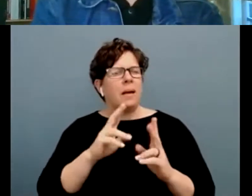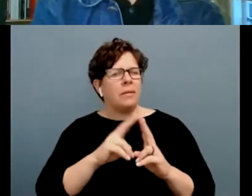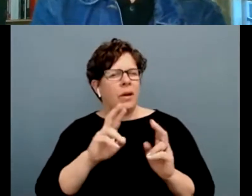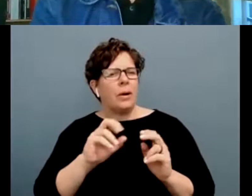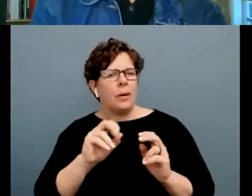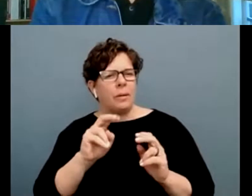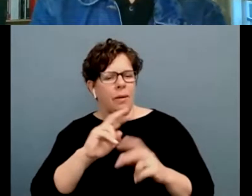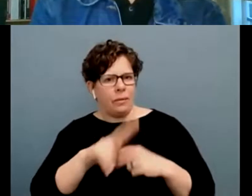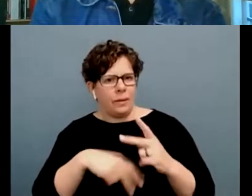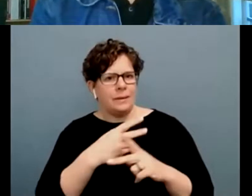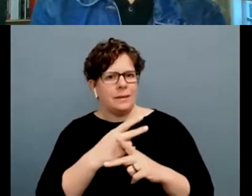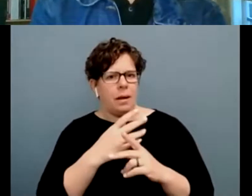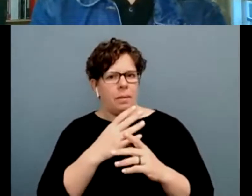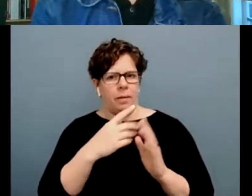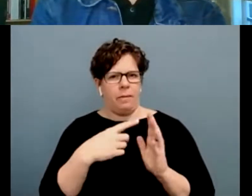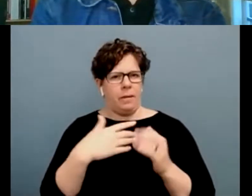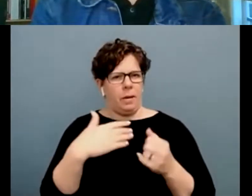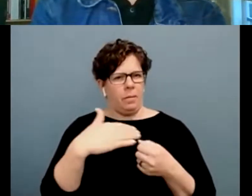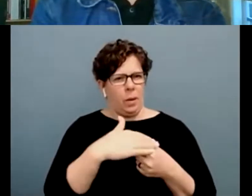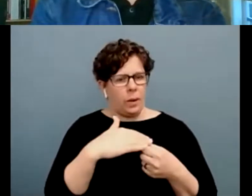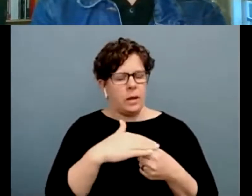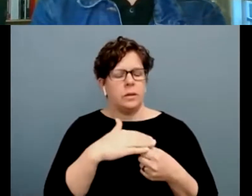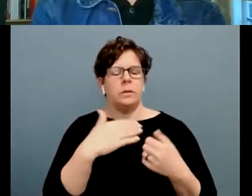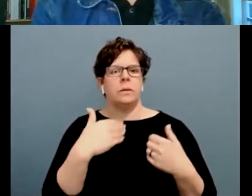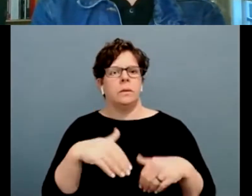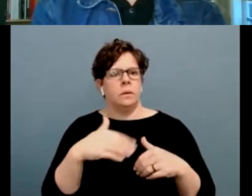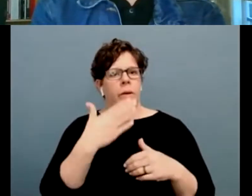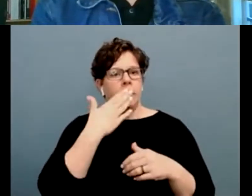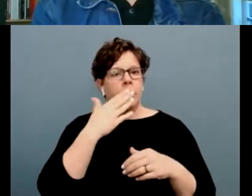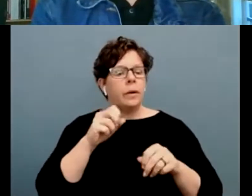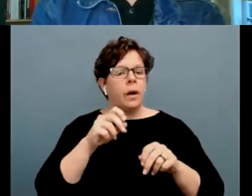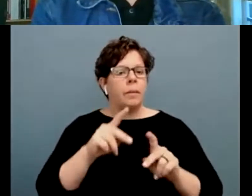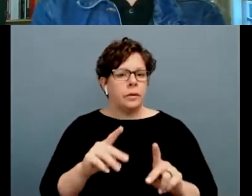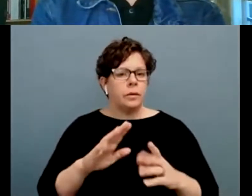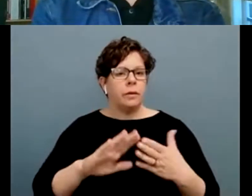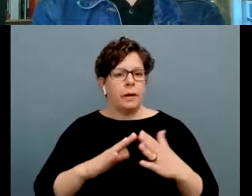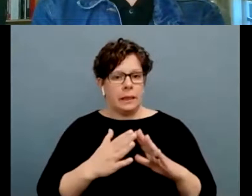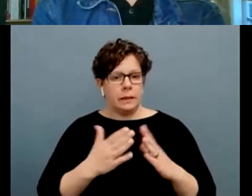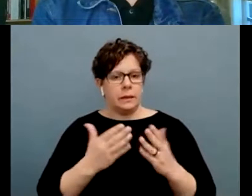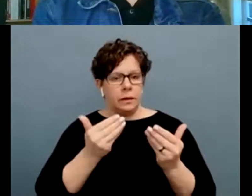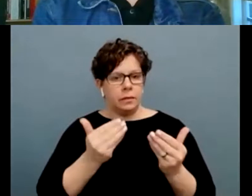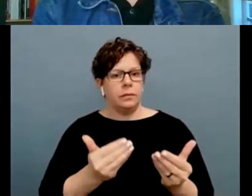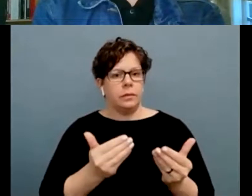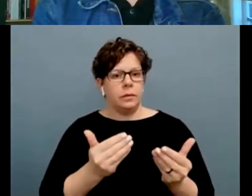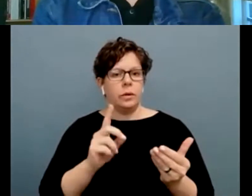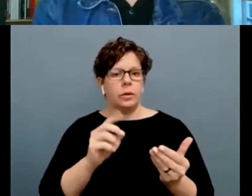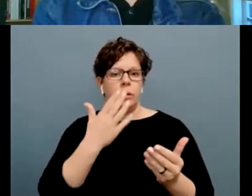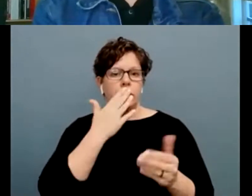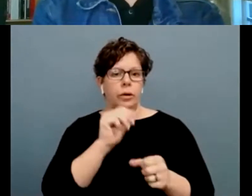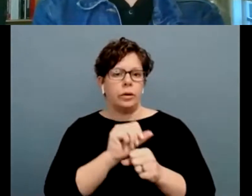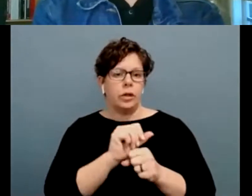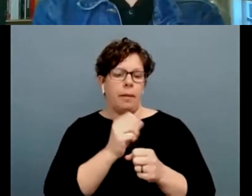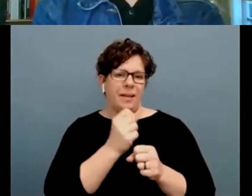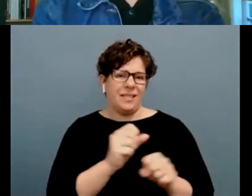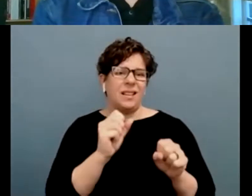places. And so great opportunity for the city of Boise to do a really great job at saving one of